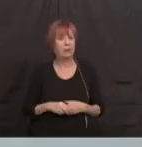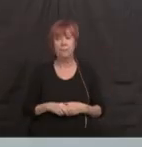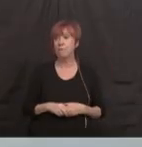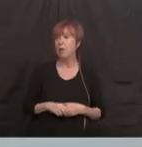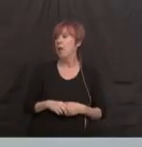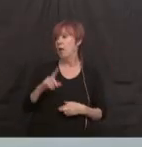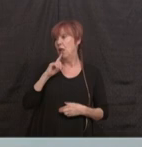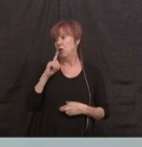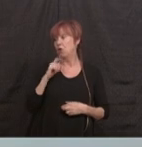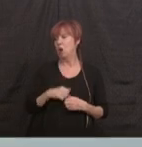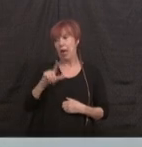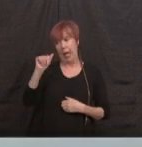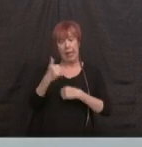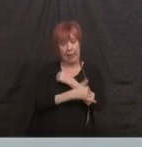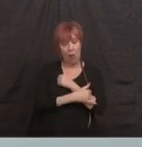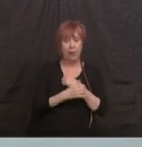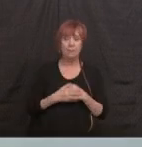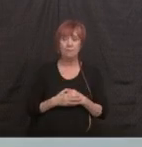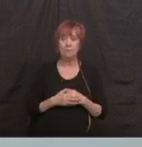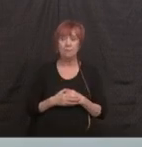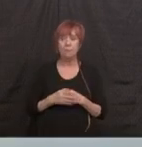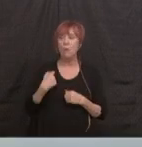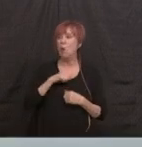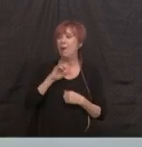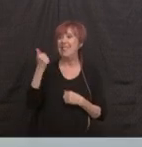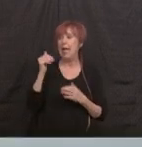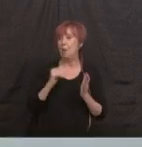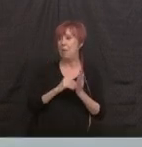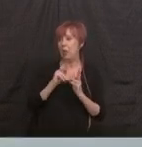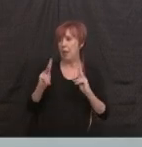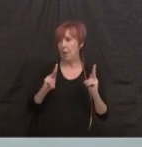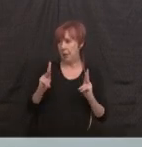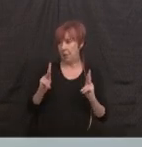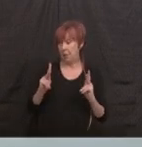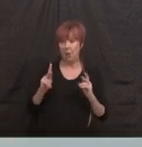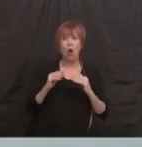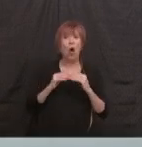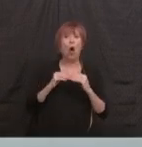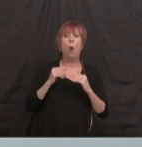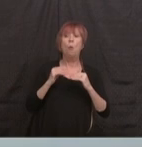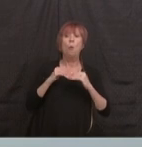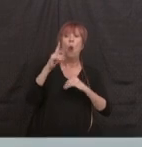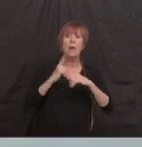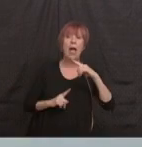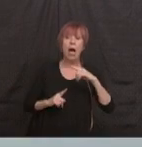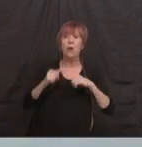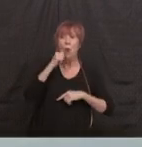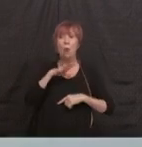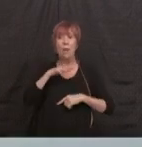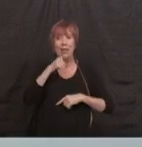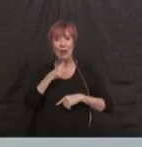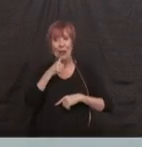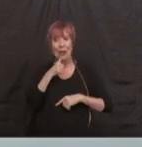Well, you know, in LA County, we have 10 million people, and over half of them are women and girls. So if we are